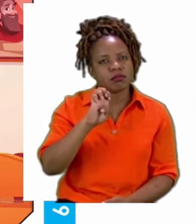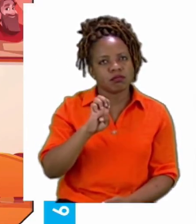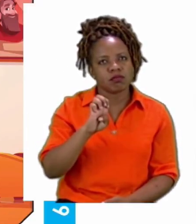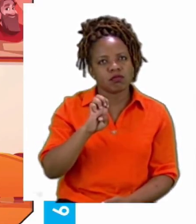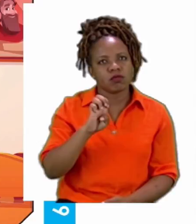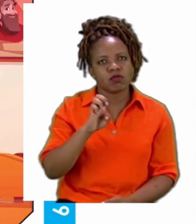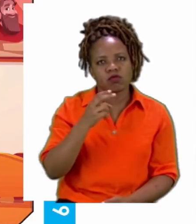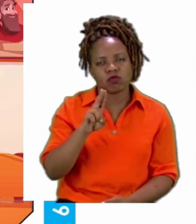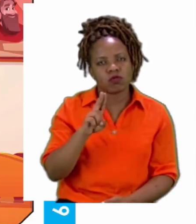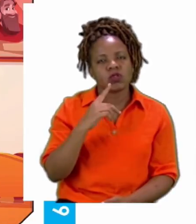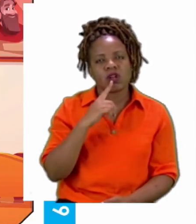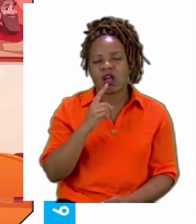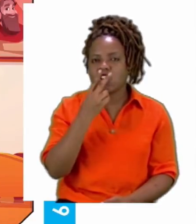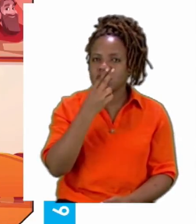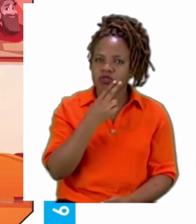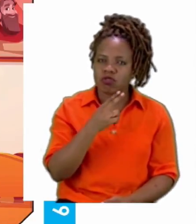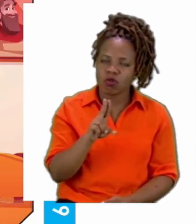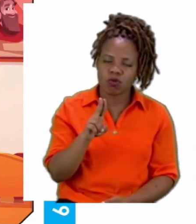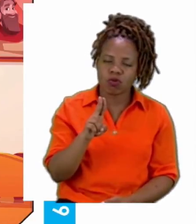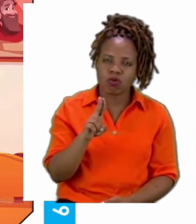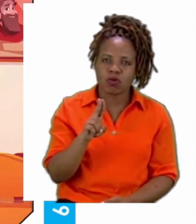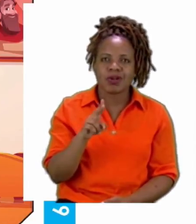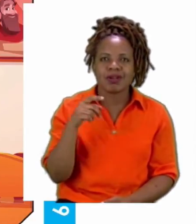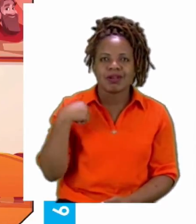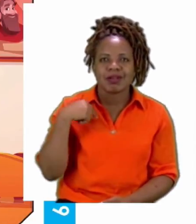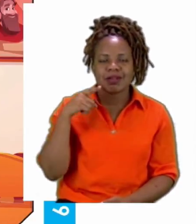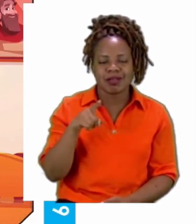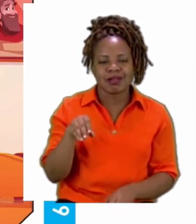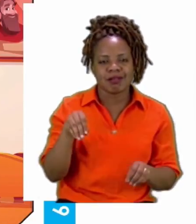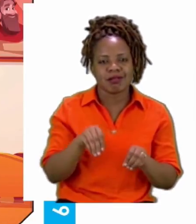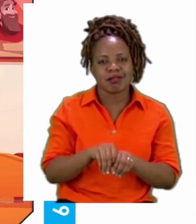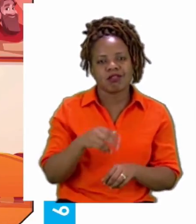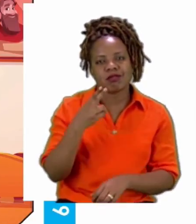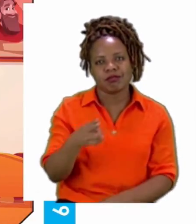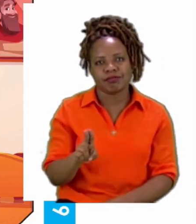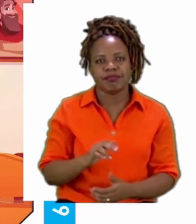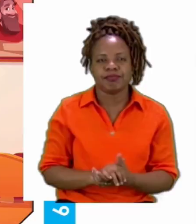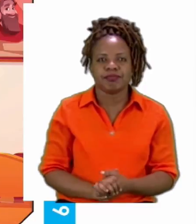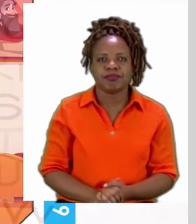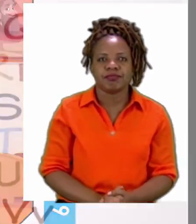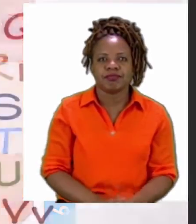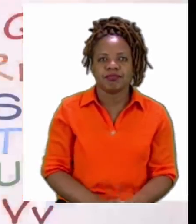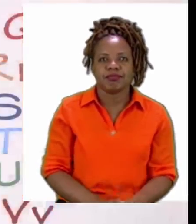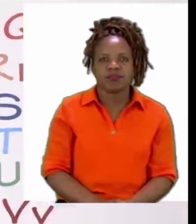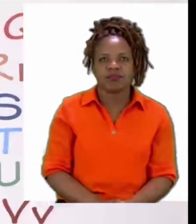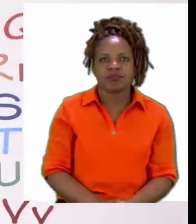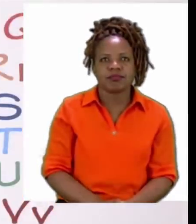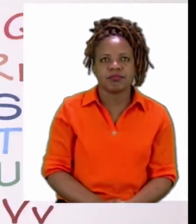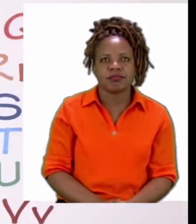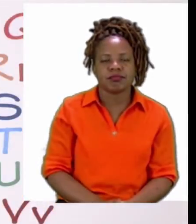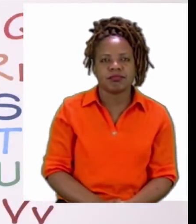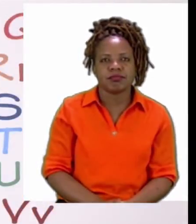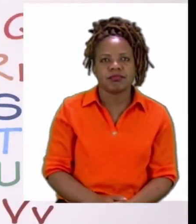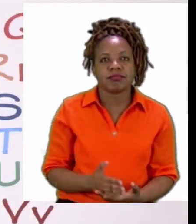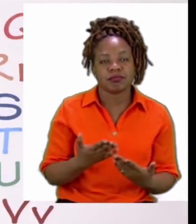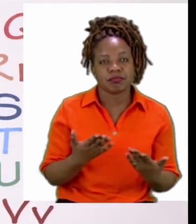did not. Now to answer the rest, let's take a look at the board. So, just to